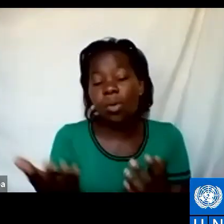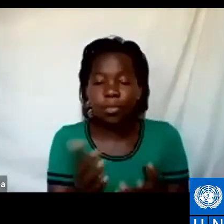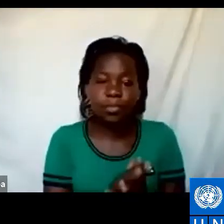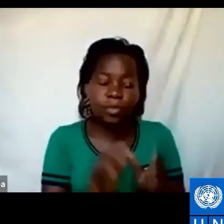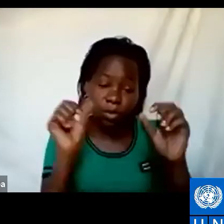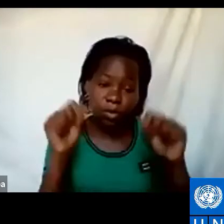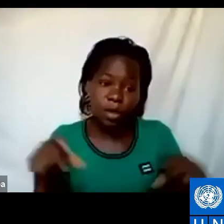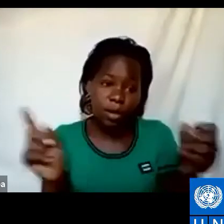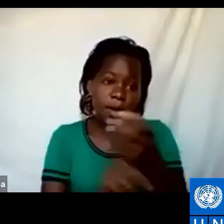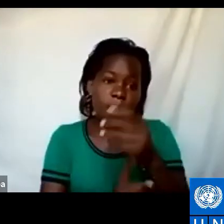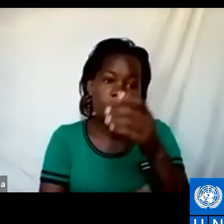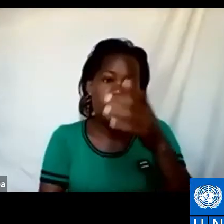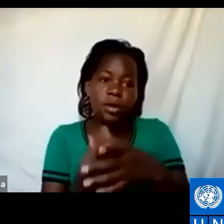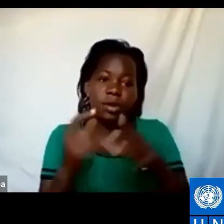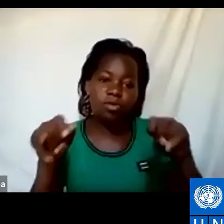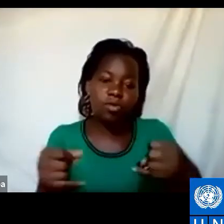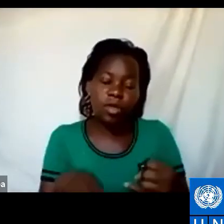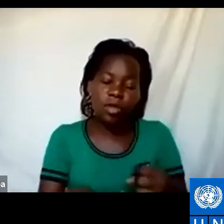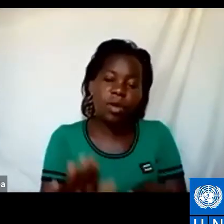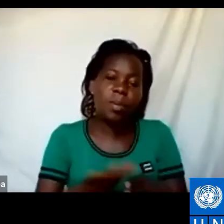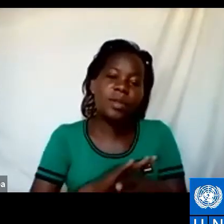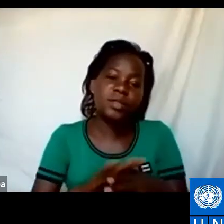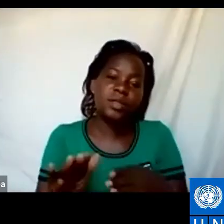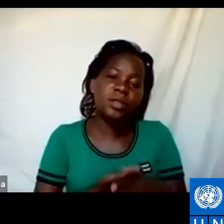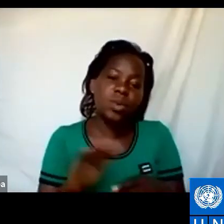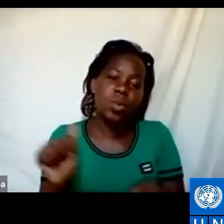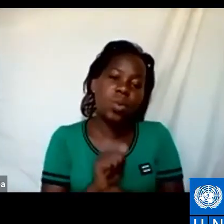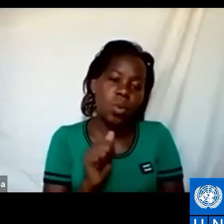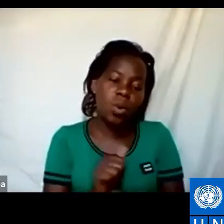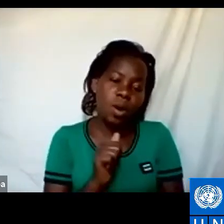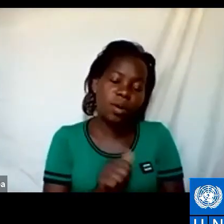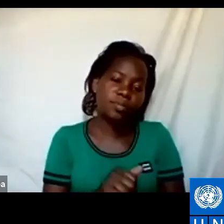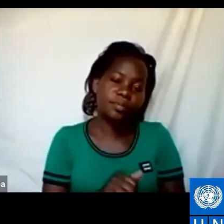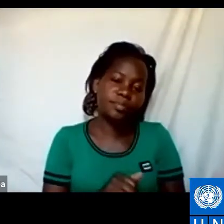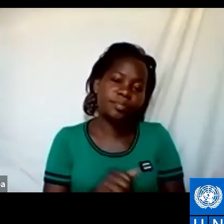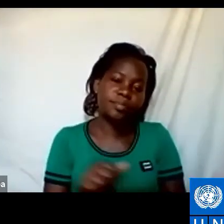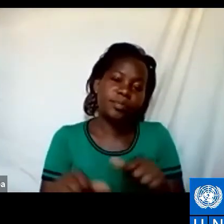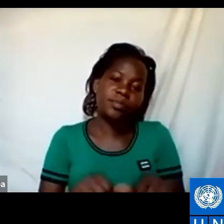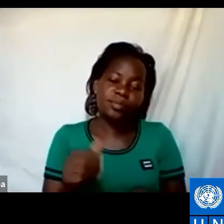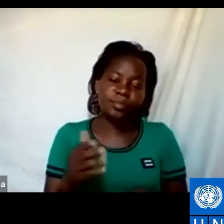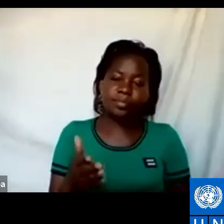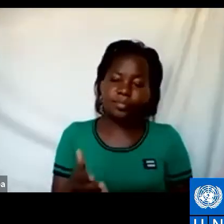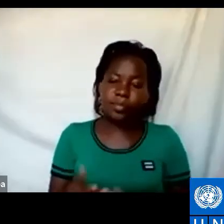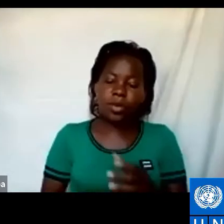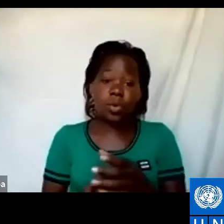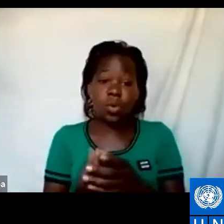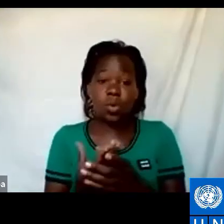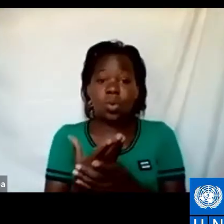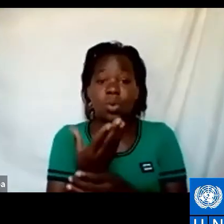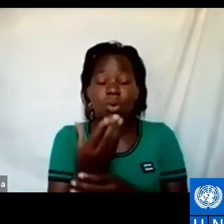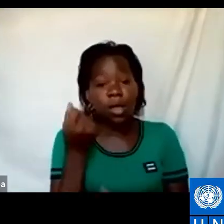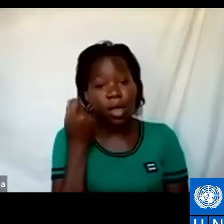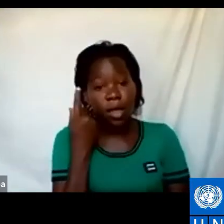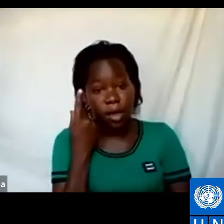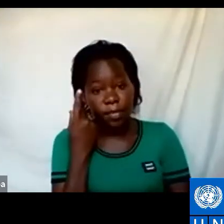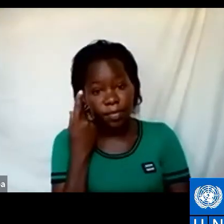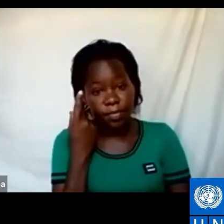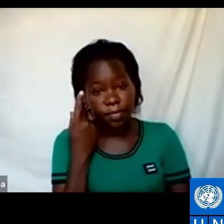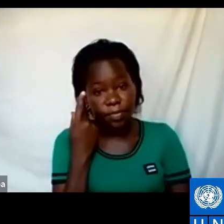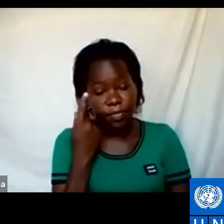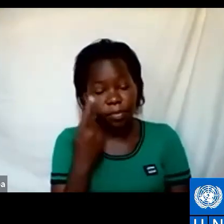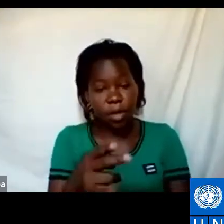your business, work on it and grow it and understand, borrow equipment for the time that you are